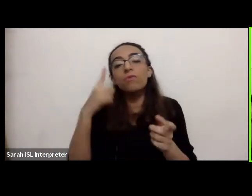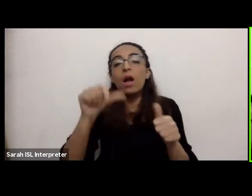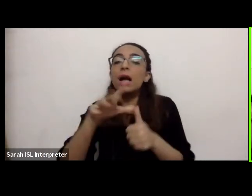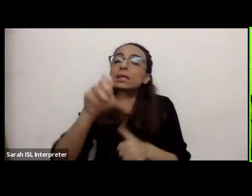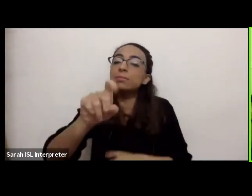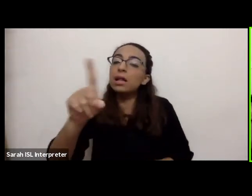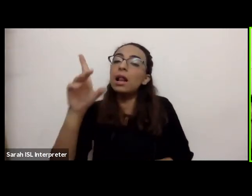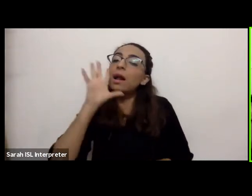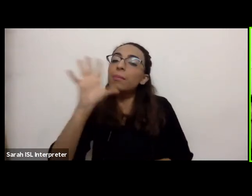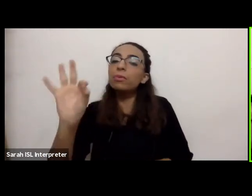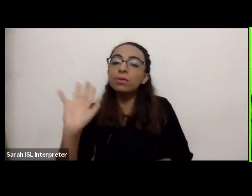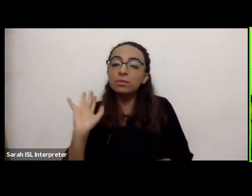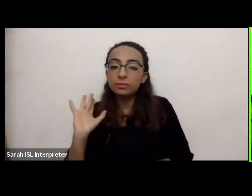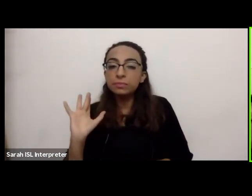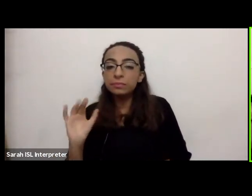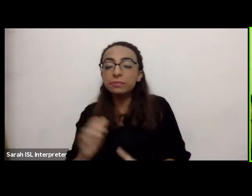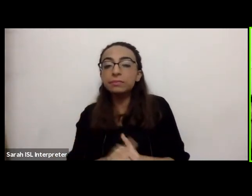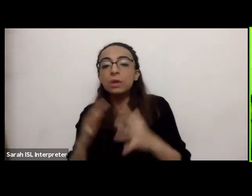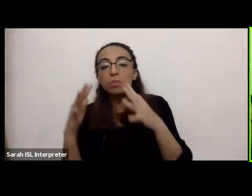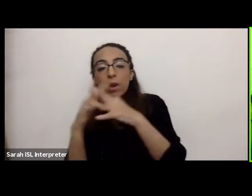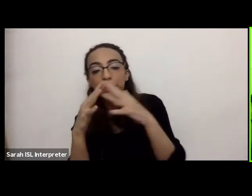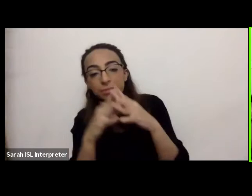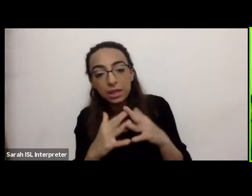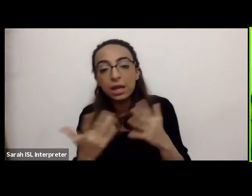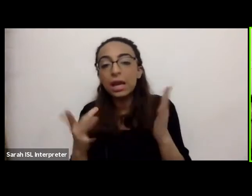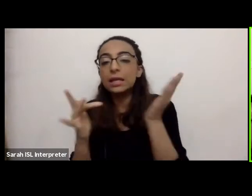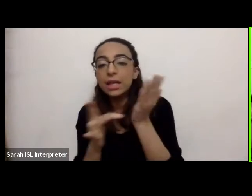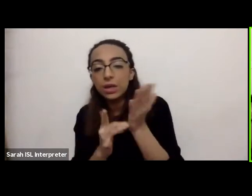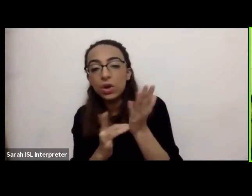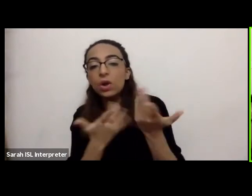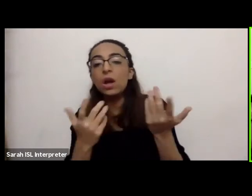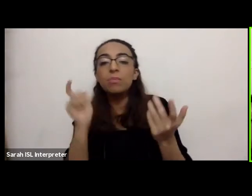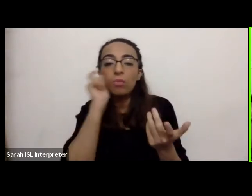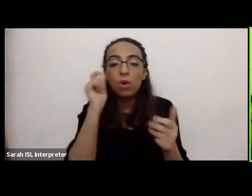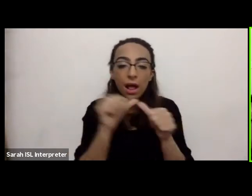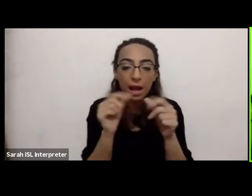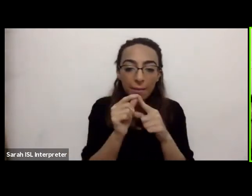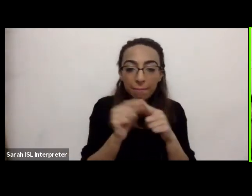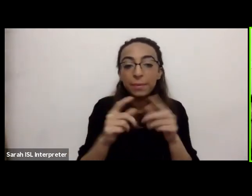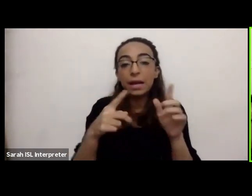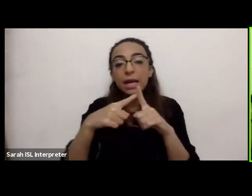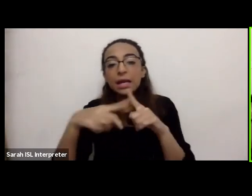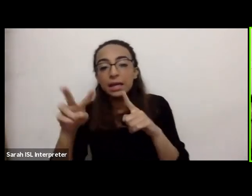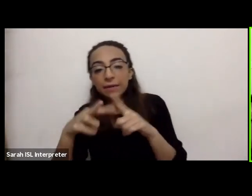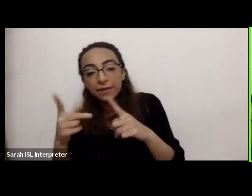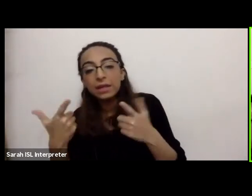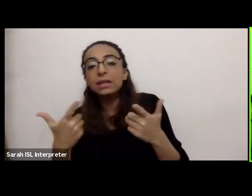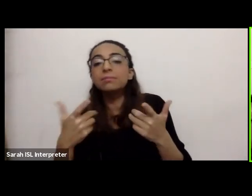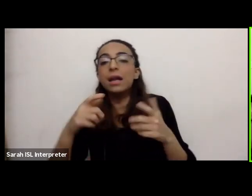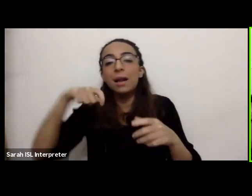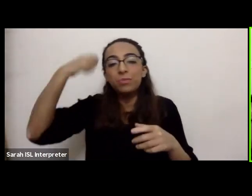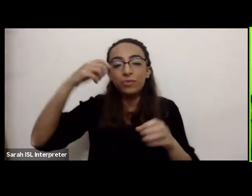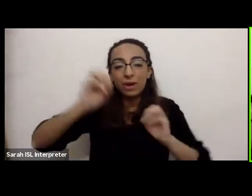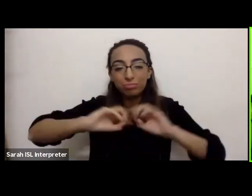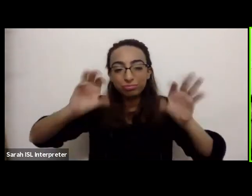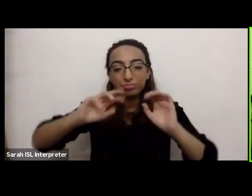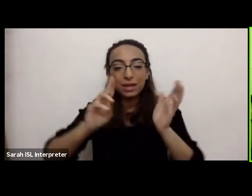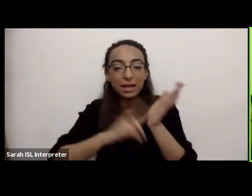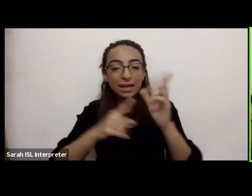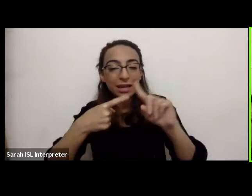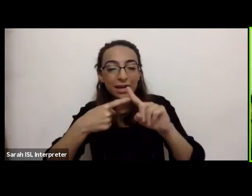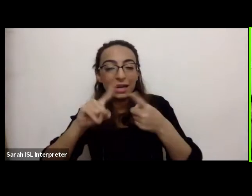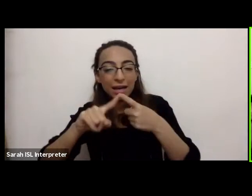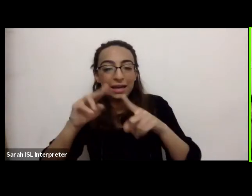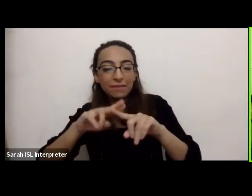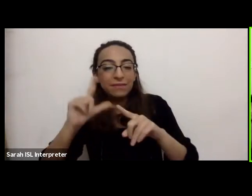accessibility. So websites, virtual platforms, mobile apps, television programs, OTT platforms that